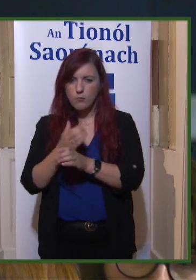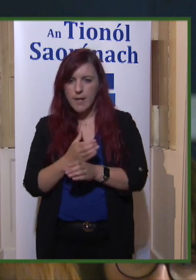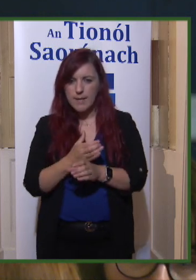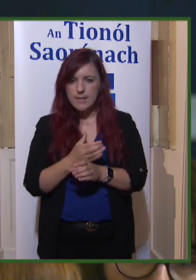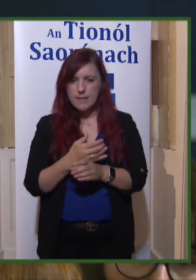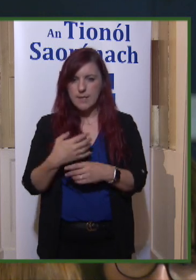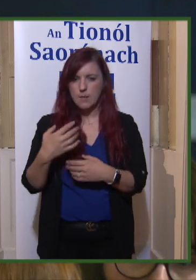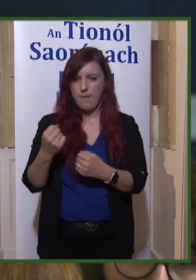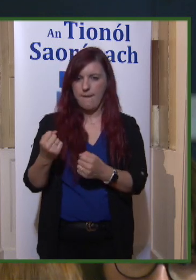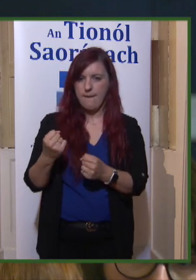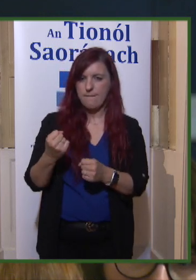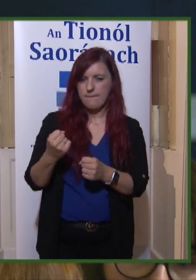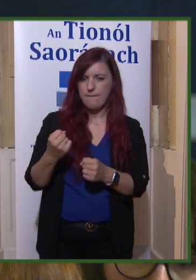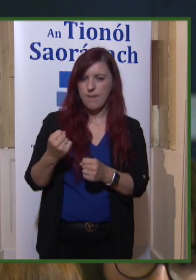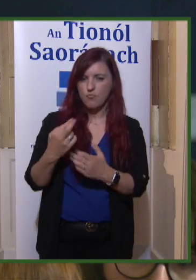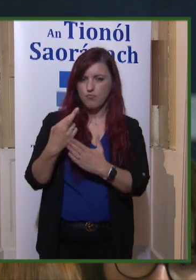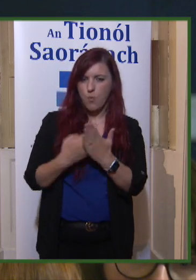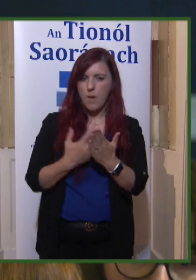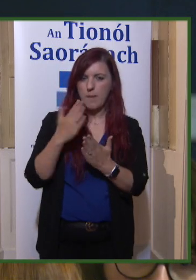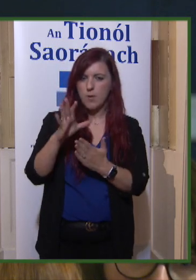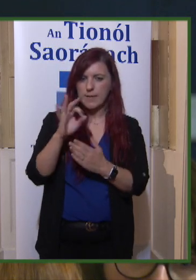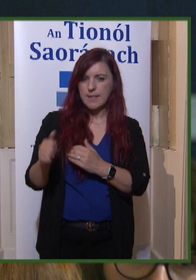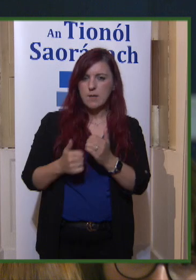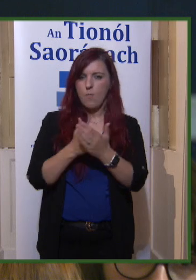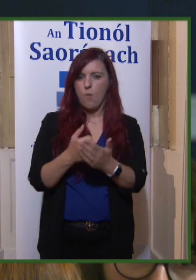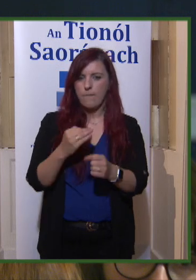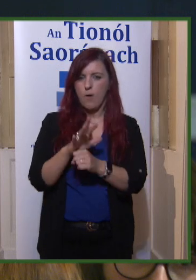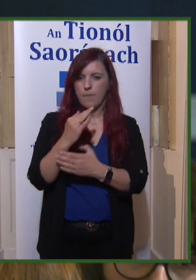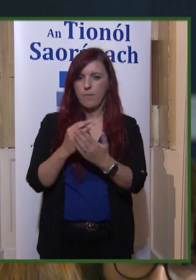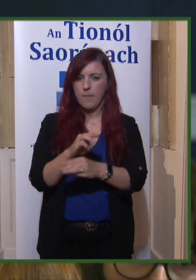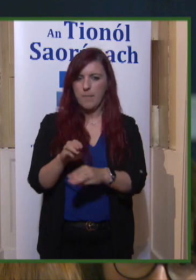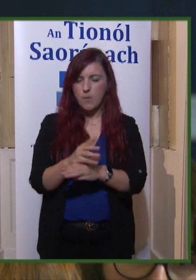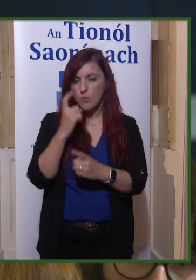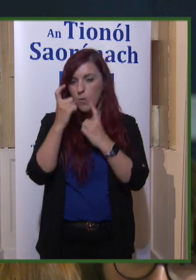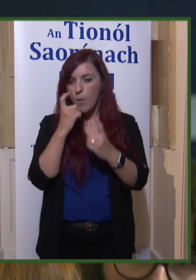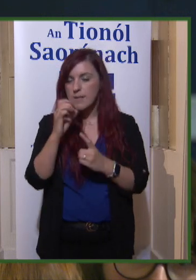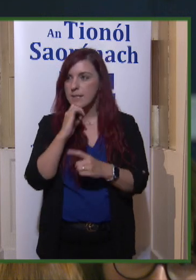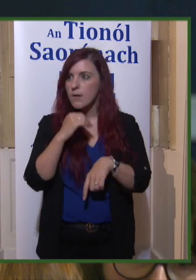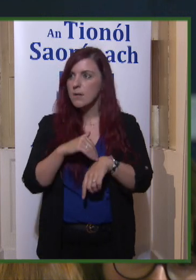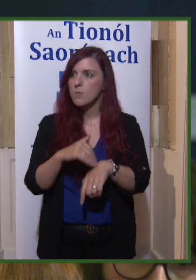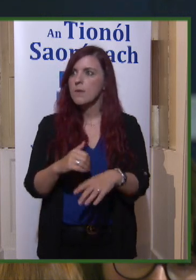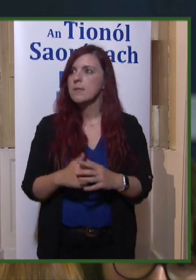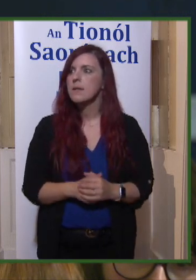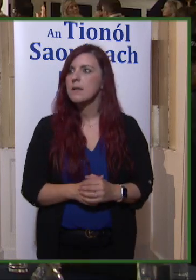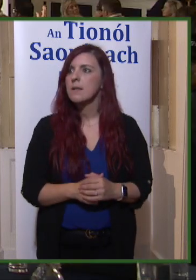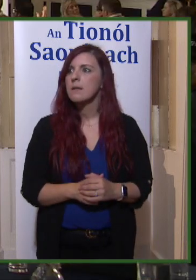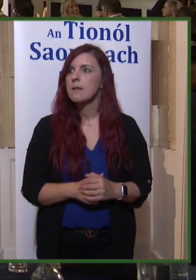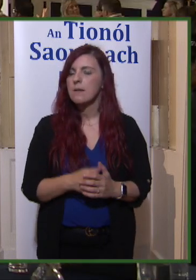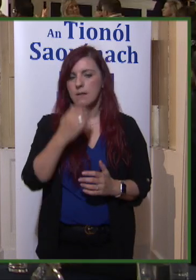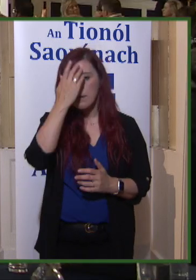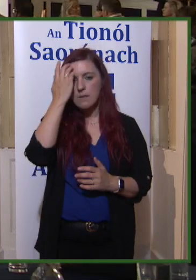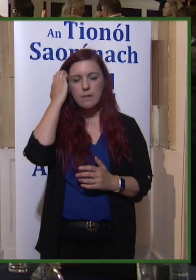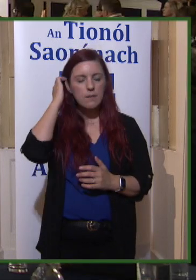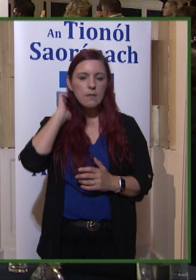you said was 200, to jump to 1,000 just seems really dramatic. Yeah. Okay. I think that's the appropriate